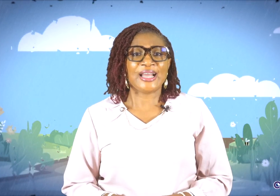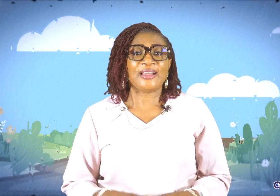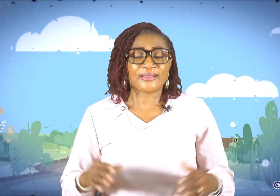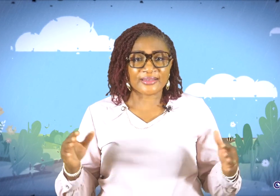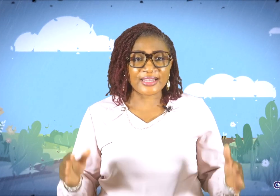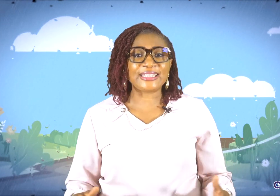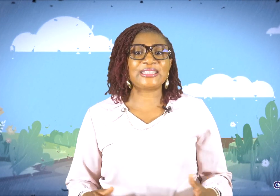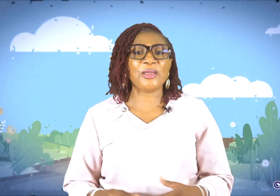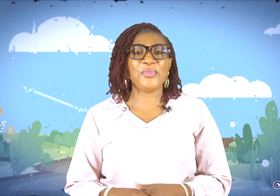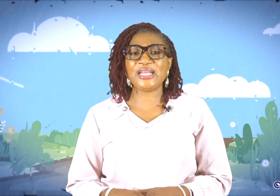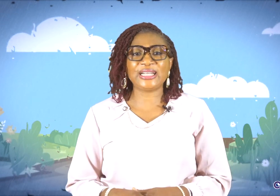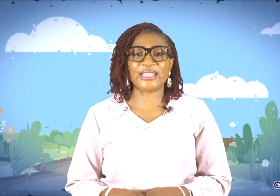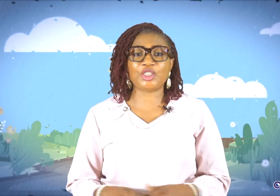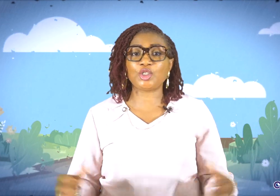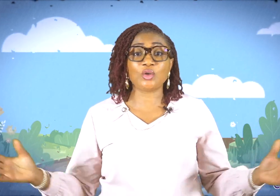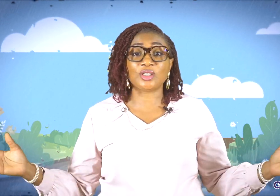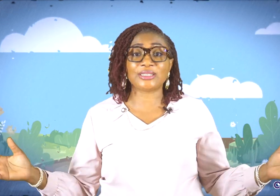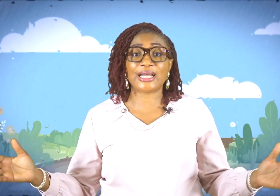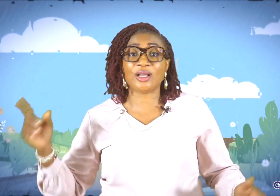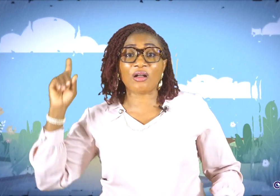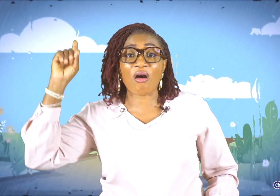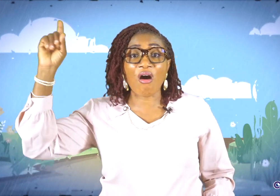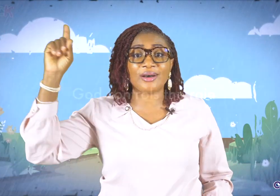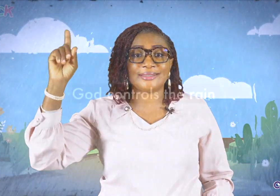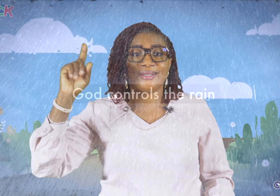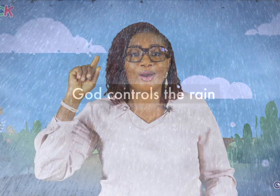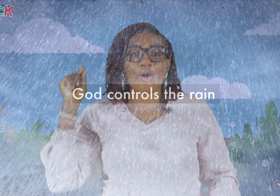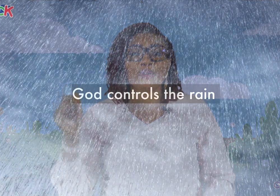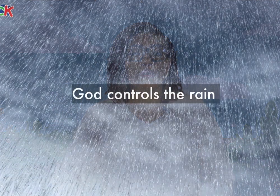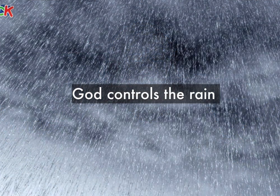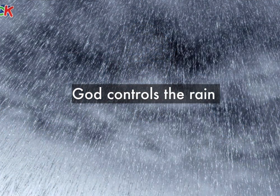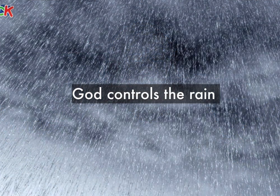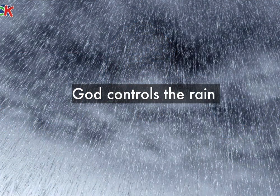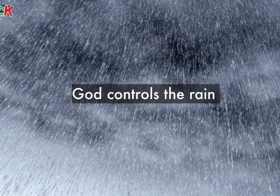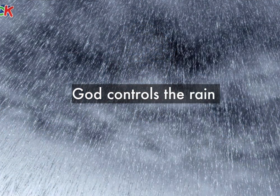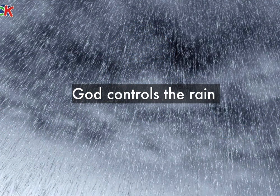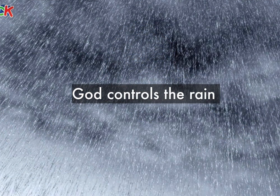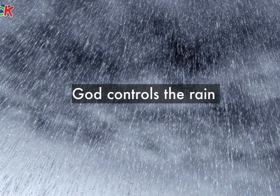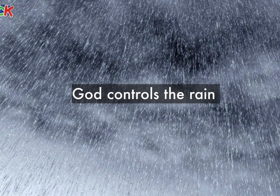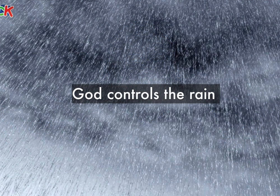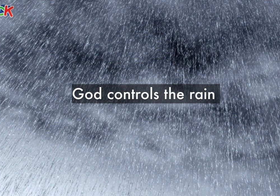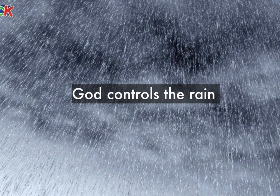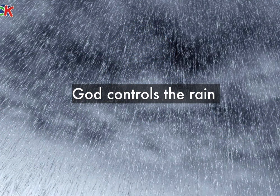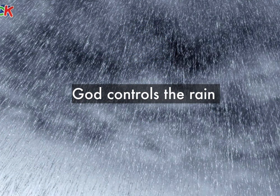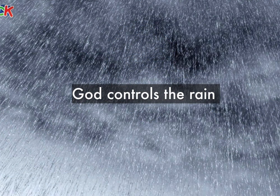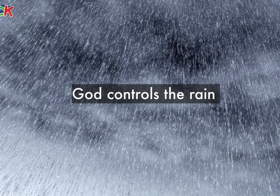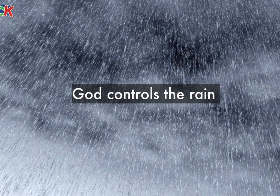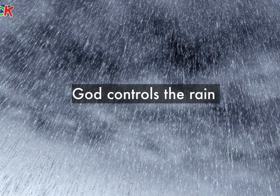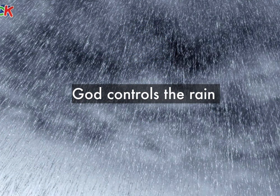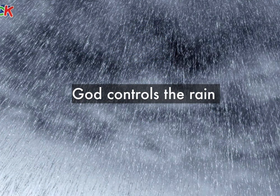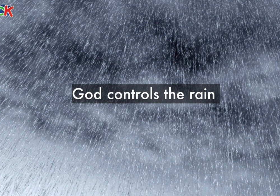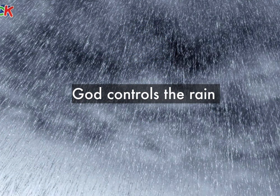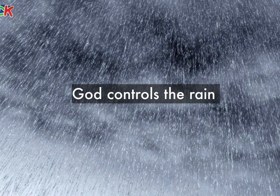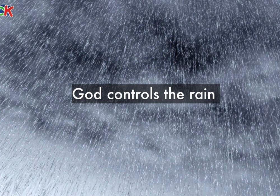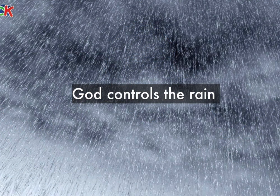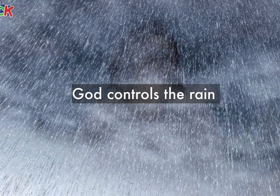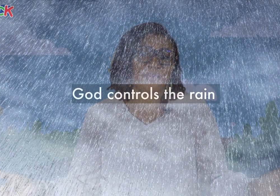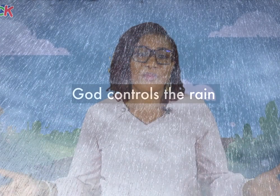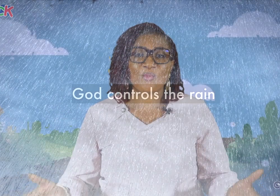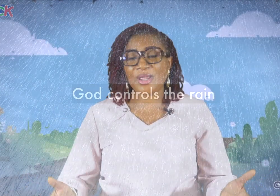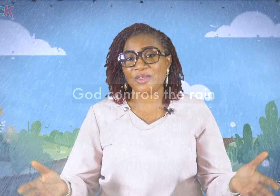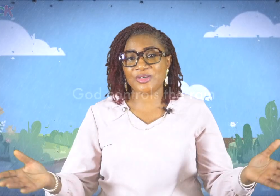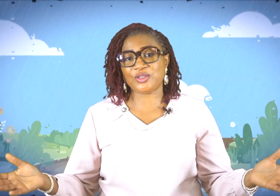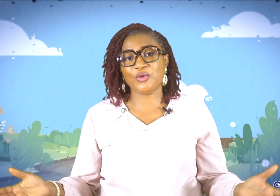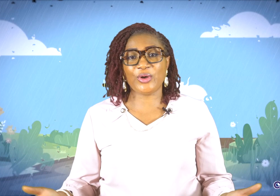years. This immediately shows us that God controls the rain, right? Now, what do you think will